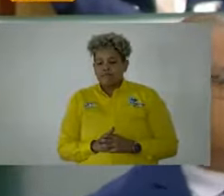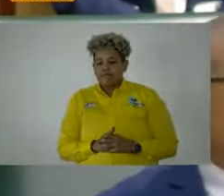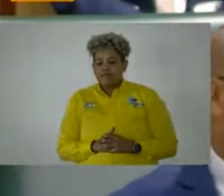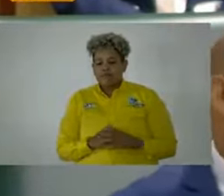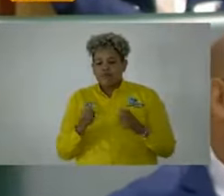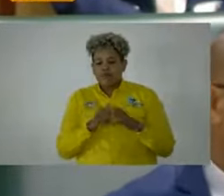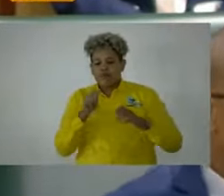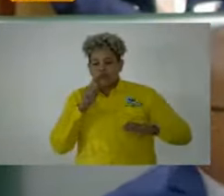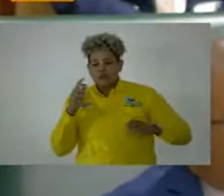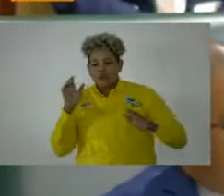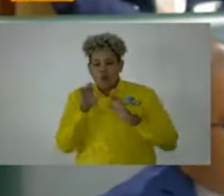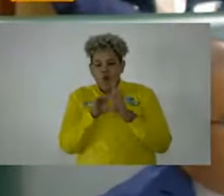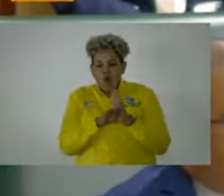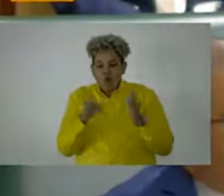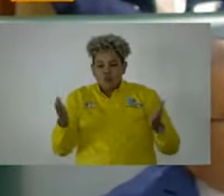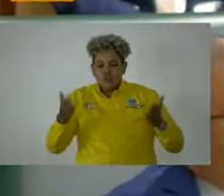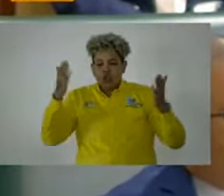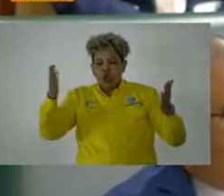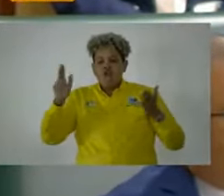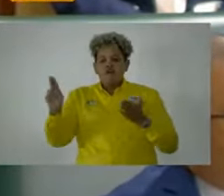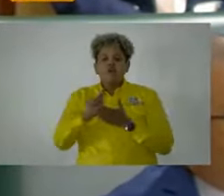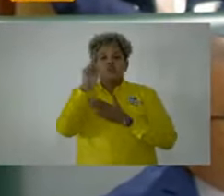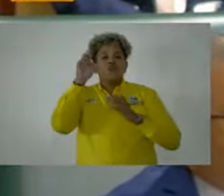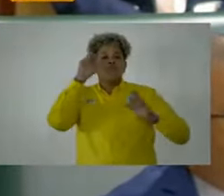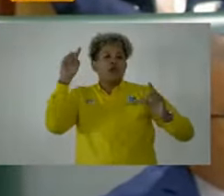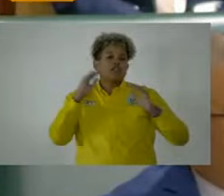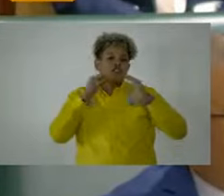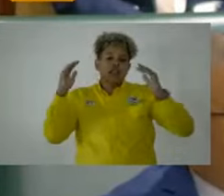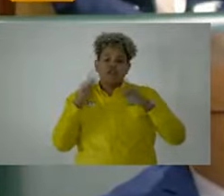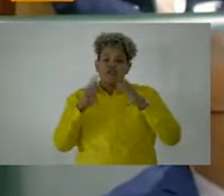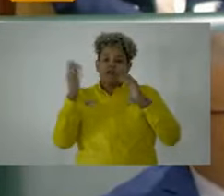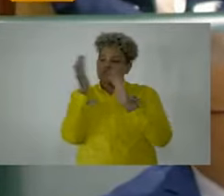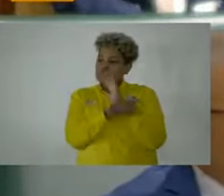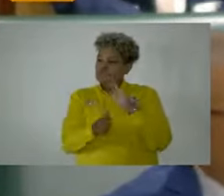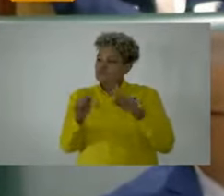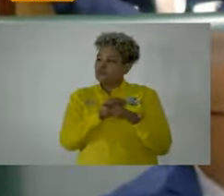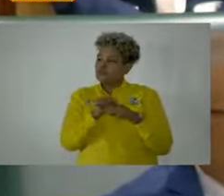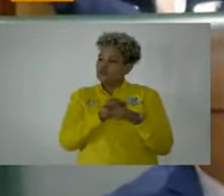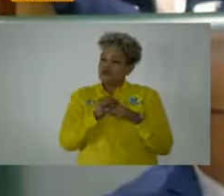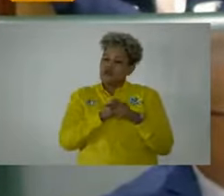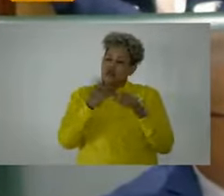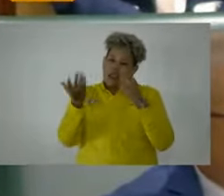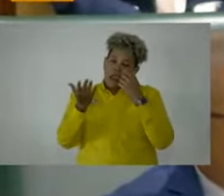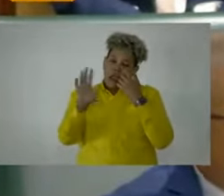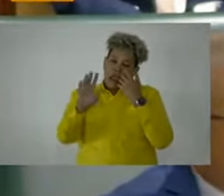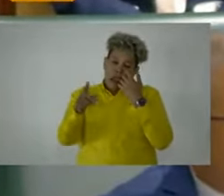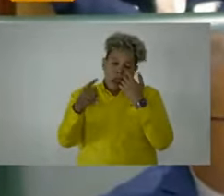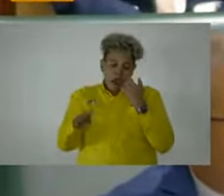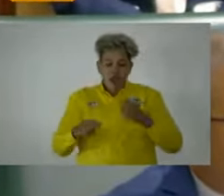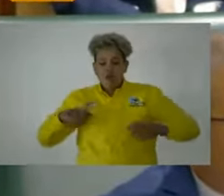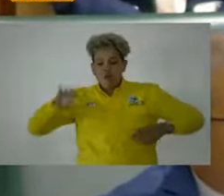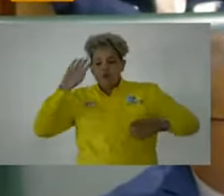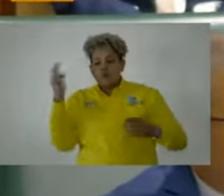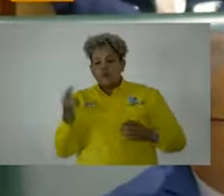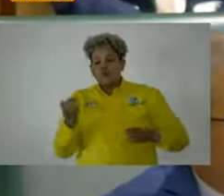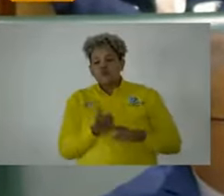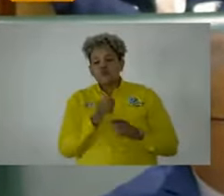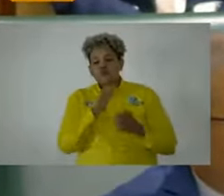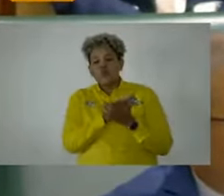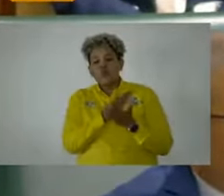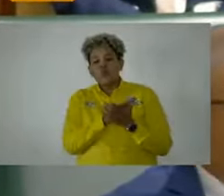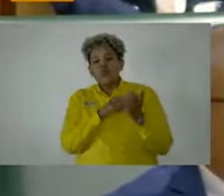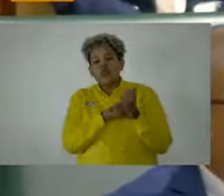with course offerings of tertiary and skills training institutions. We will utilize